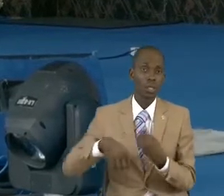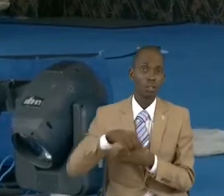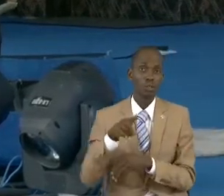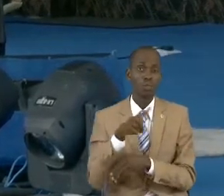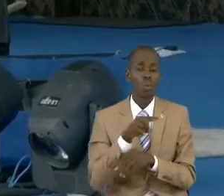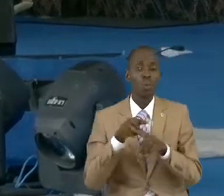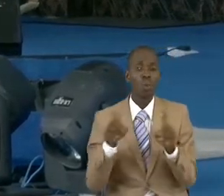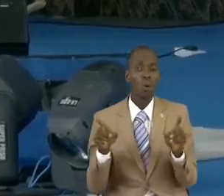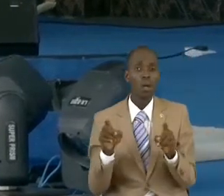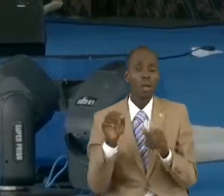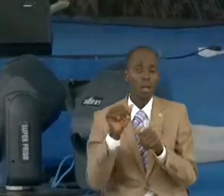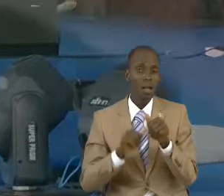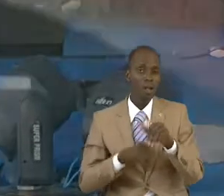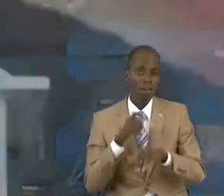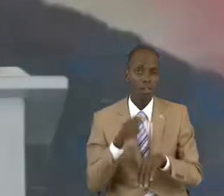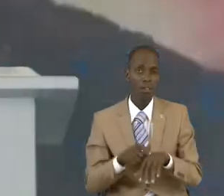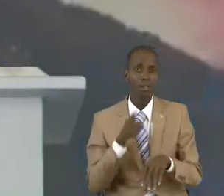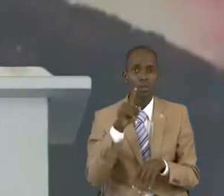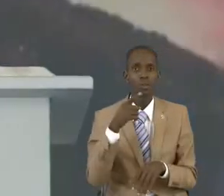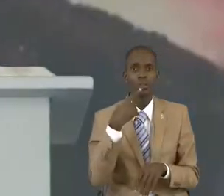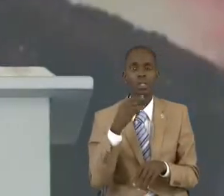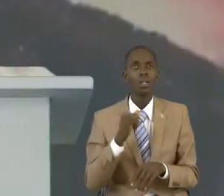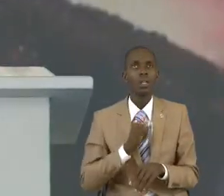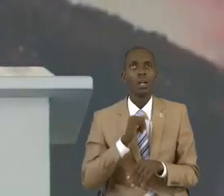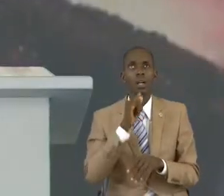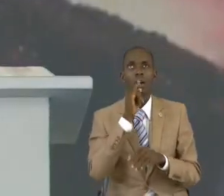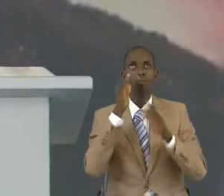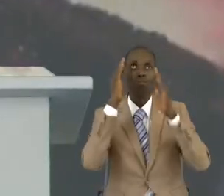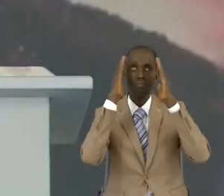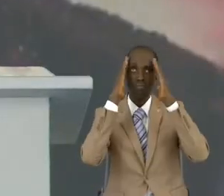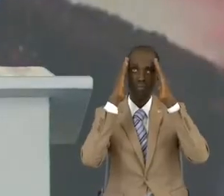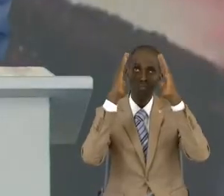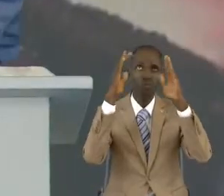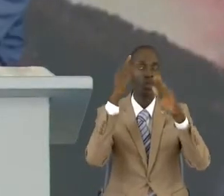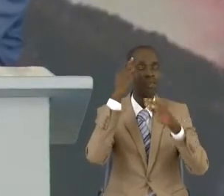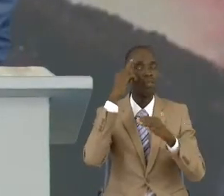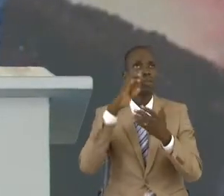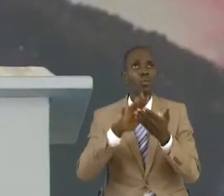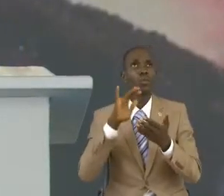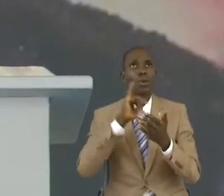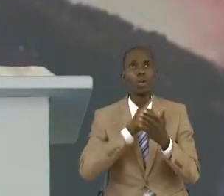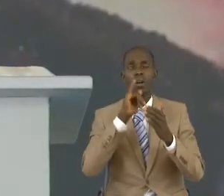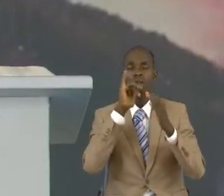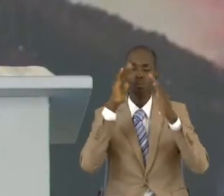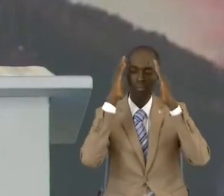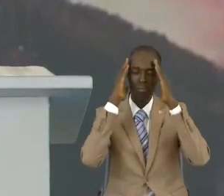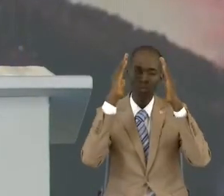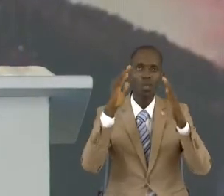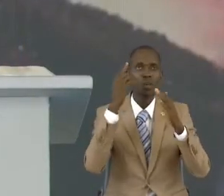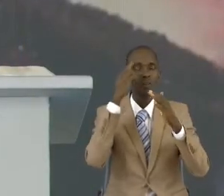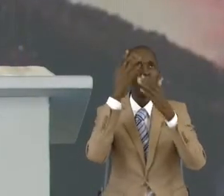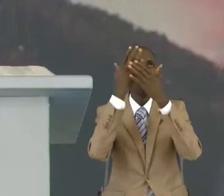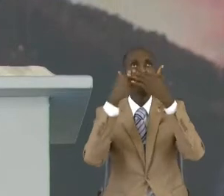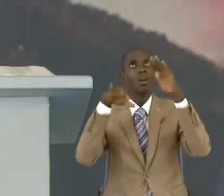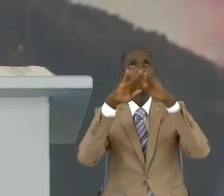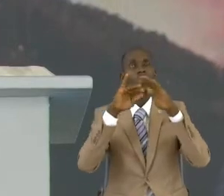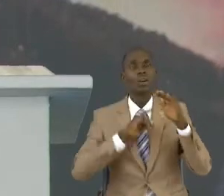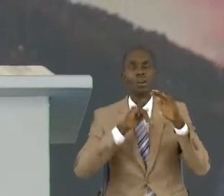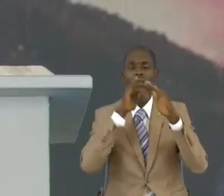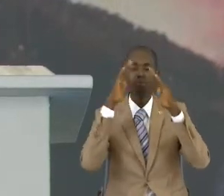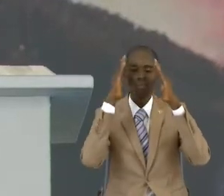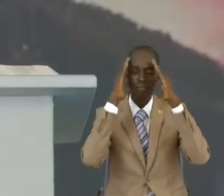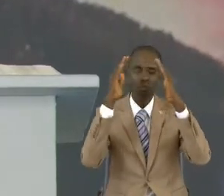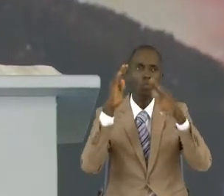I'm headed for glory, I'm headed for heaven, I'm headed for the mansions on